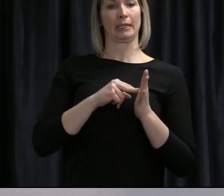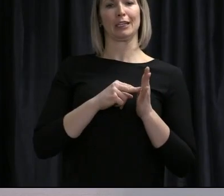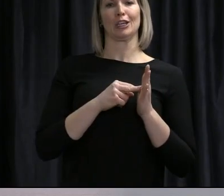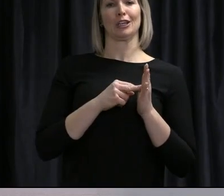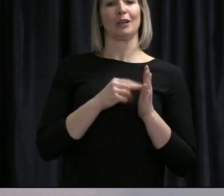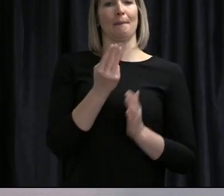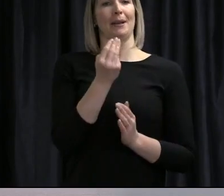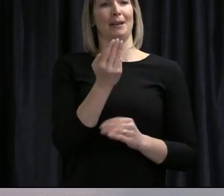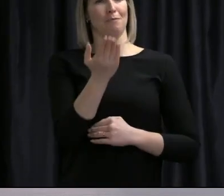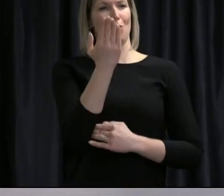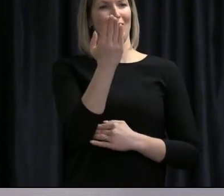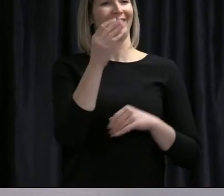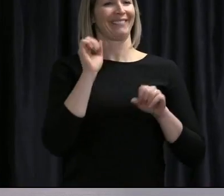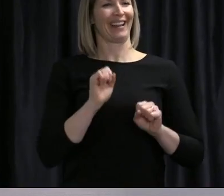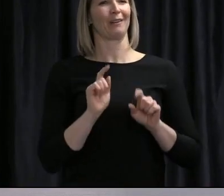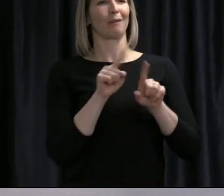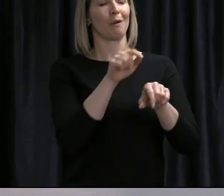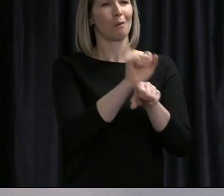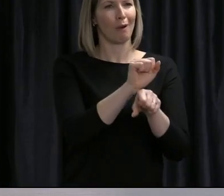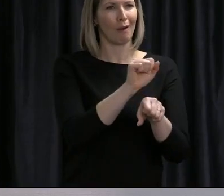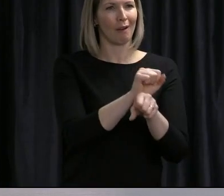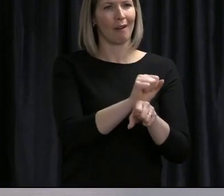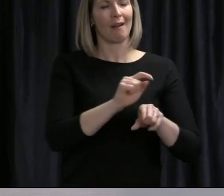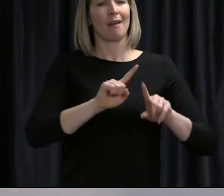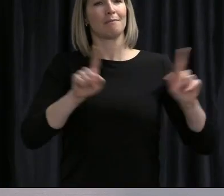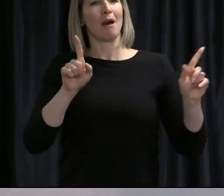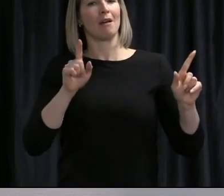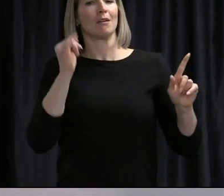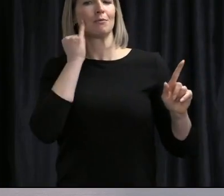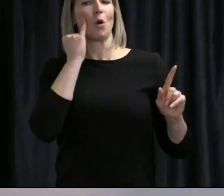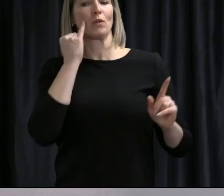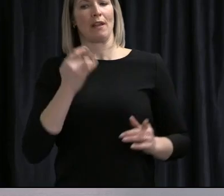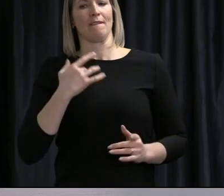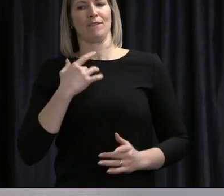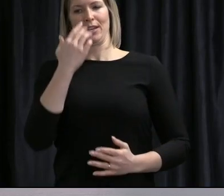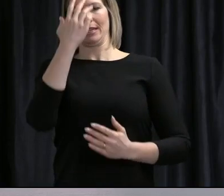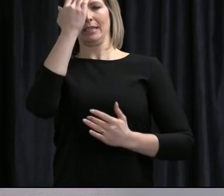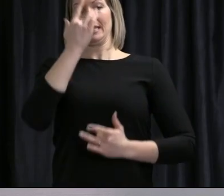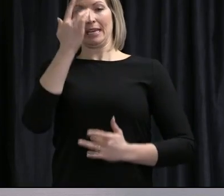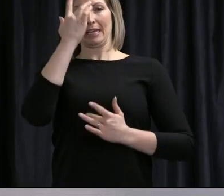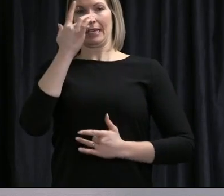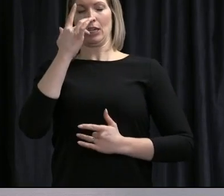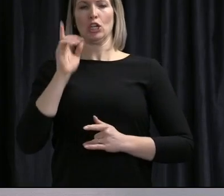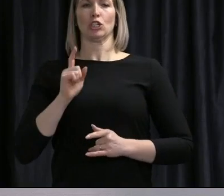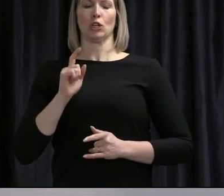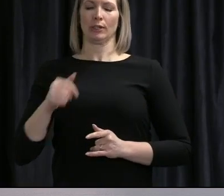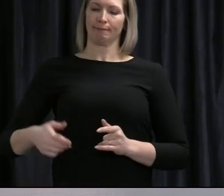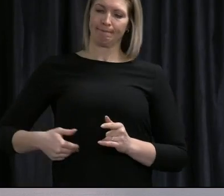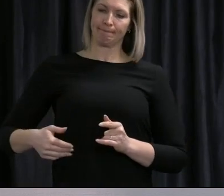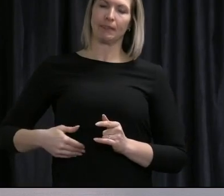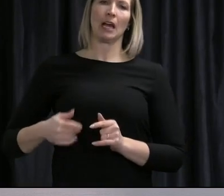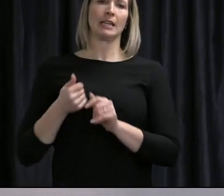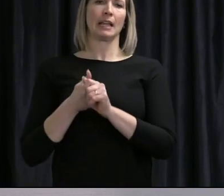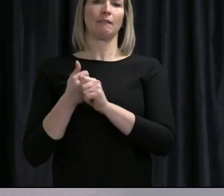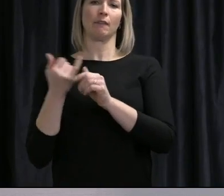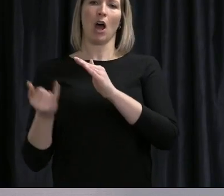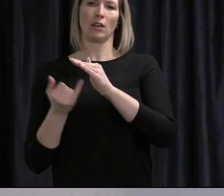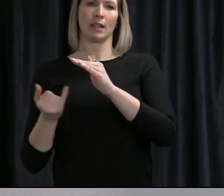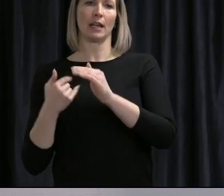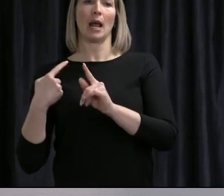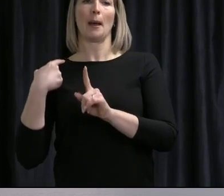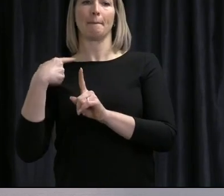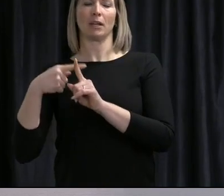other side, you self-isolate. The key is, if you become unwell on either side of that, is to talk to 811. Now,